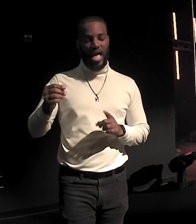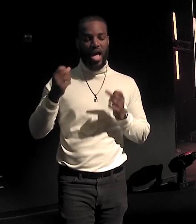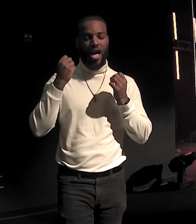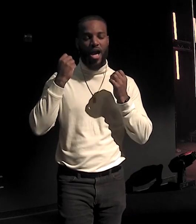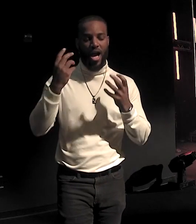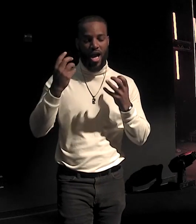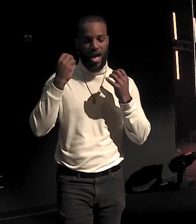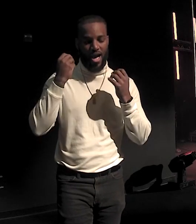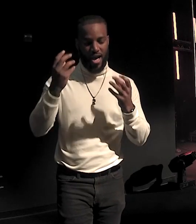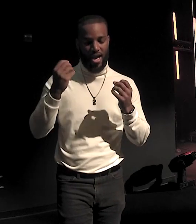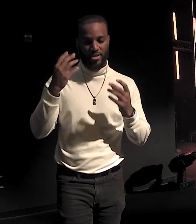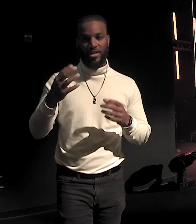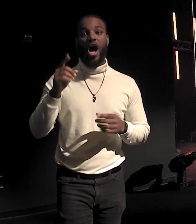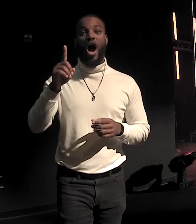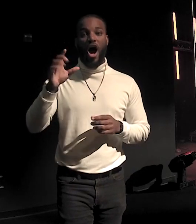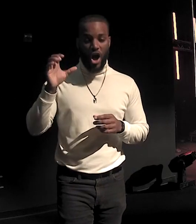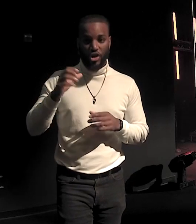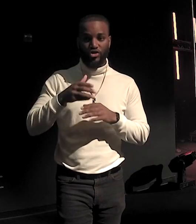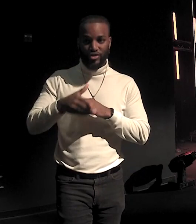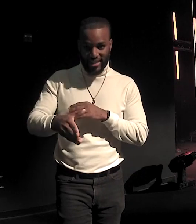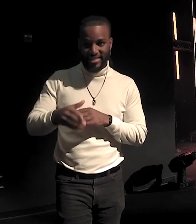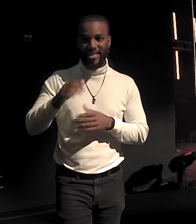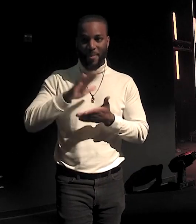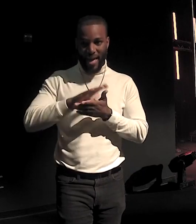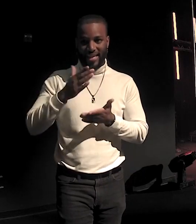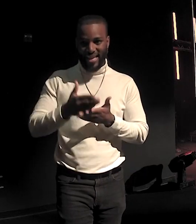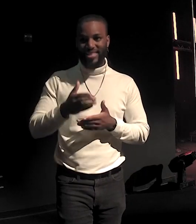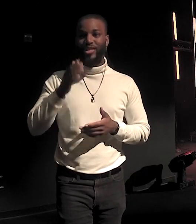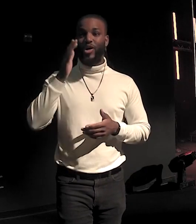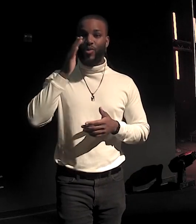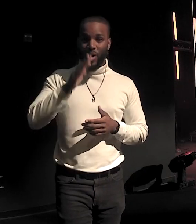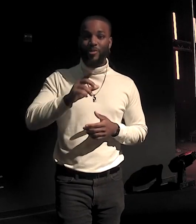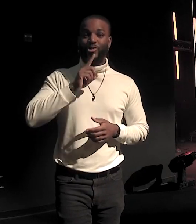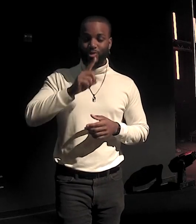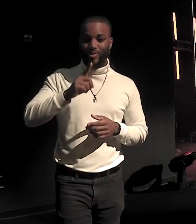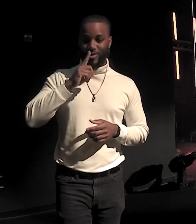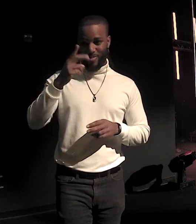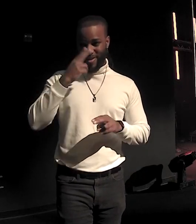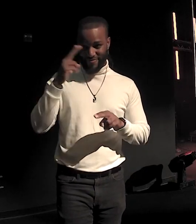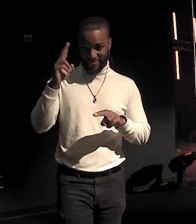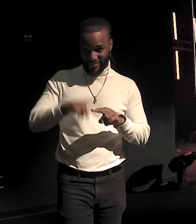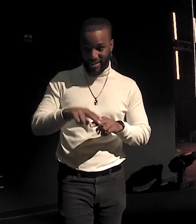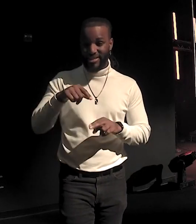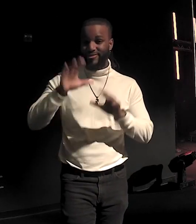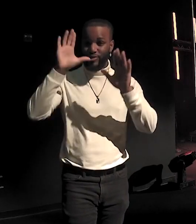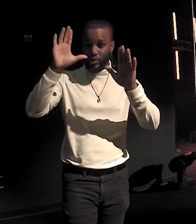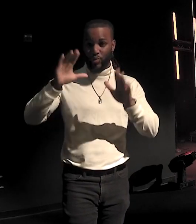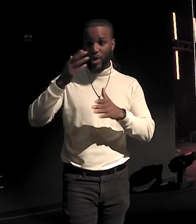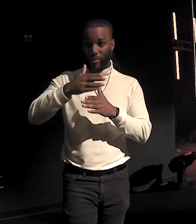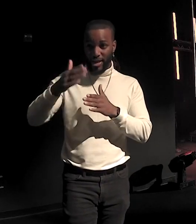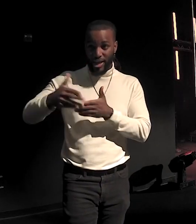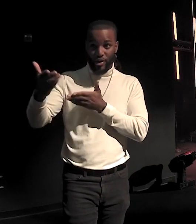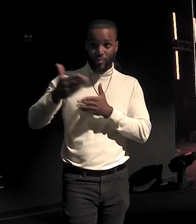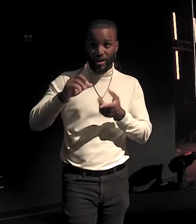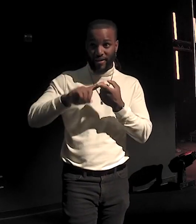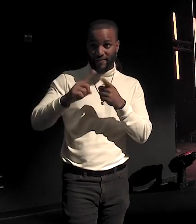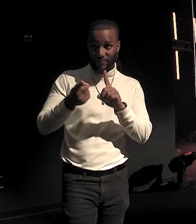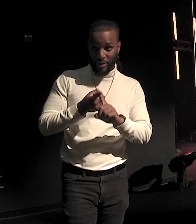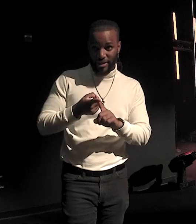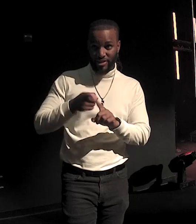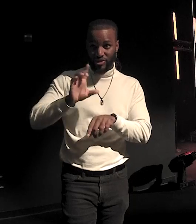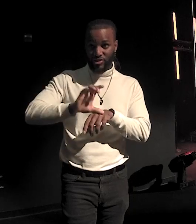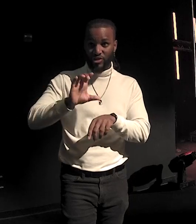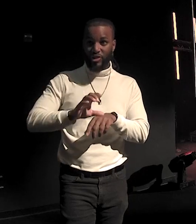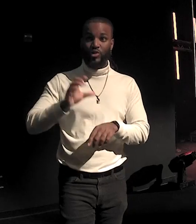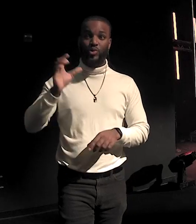hundreds of pancakes. Hundreds. It's going to be super duper fun. So this is a great weekend to bring a friend with you to church,